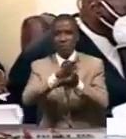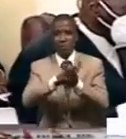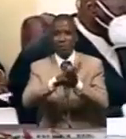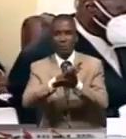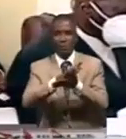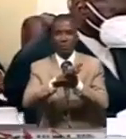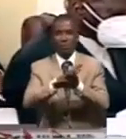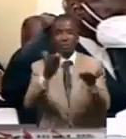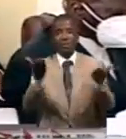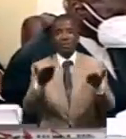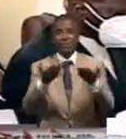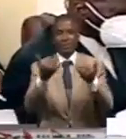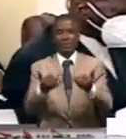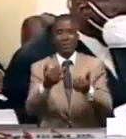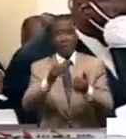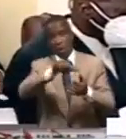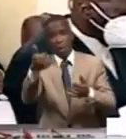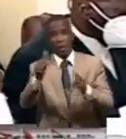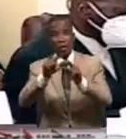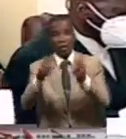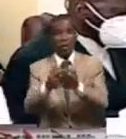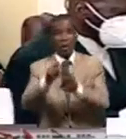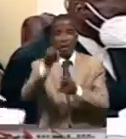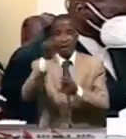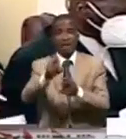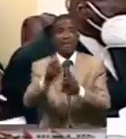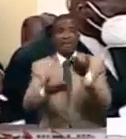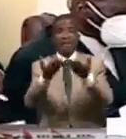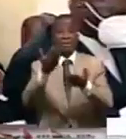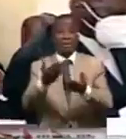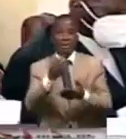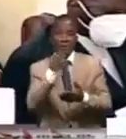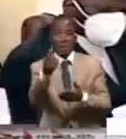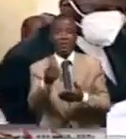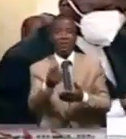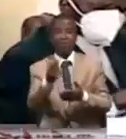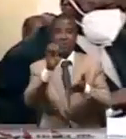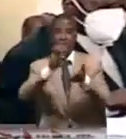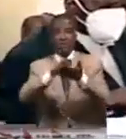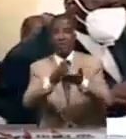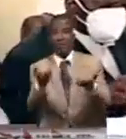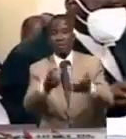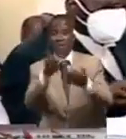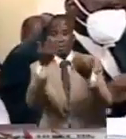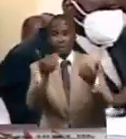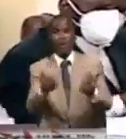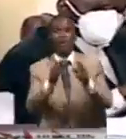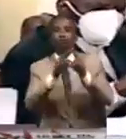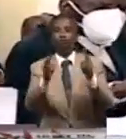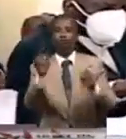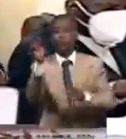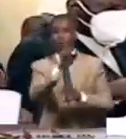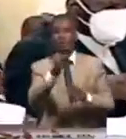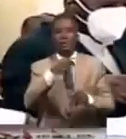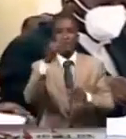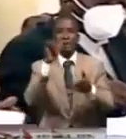as hearsay evidence, any other party may put that witness statement in as hearsay evidence. So, my lord, we are saying that we are